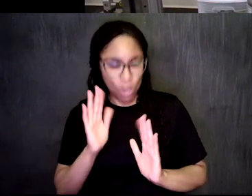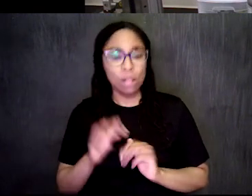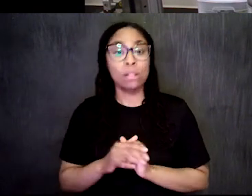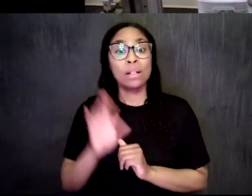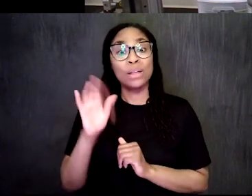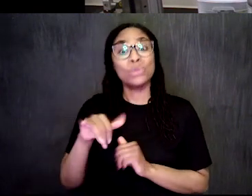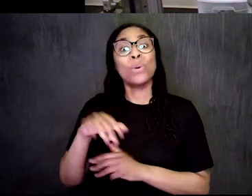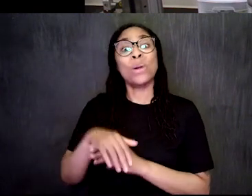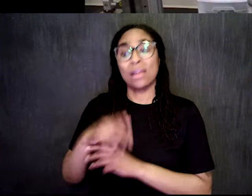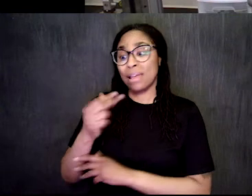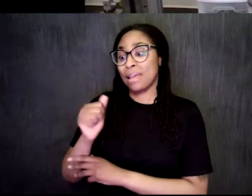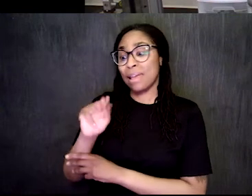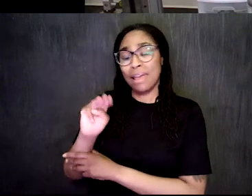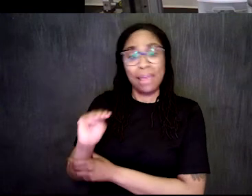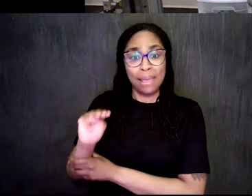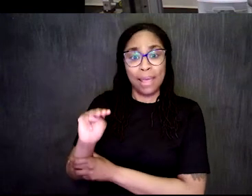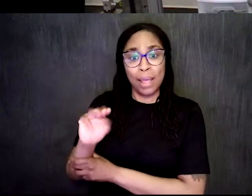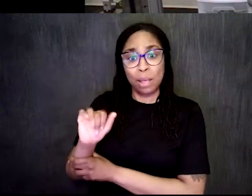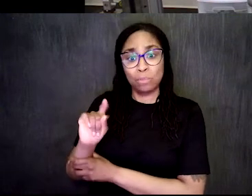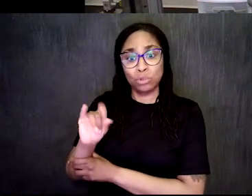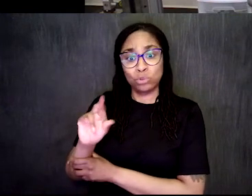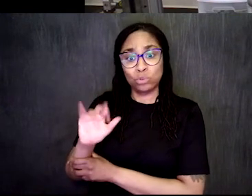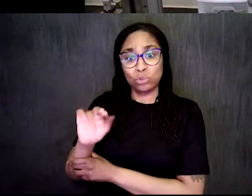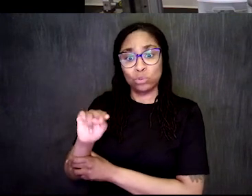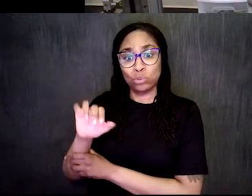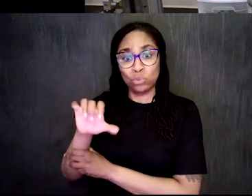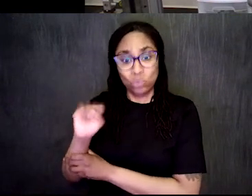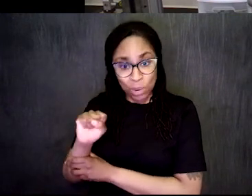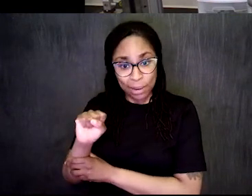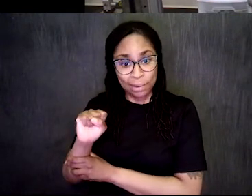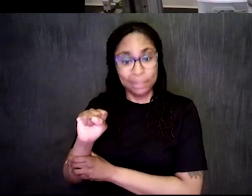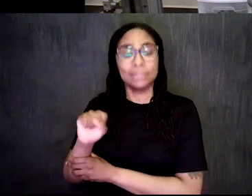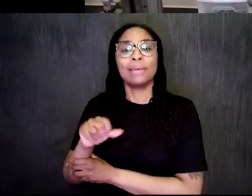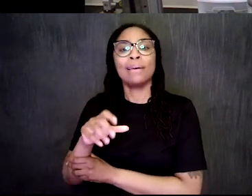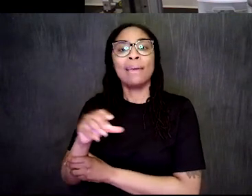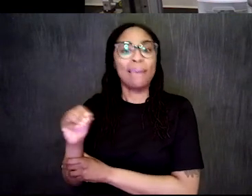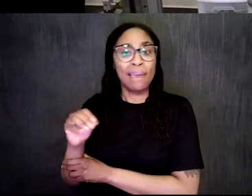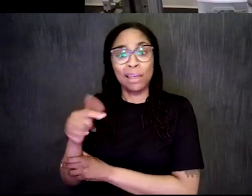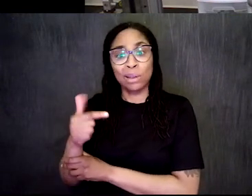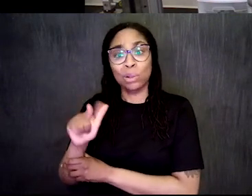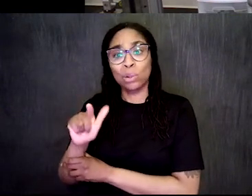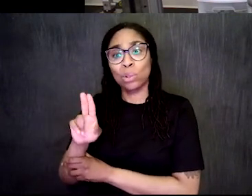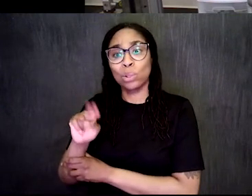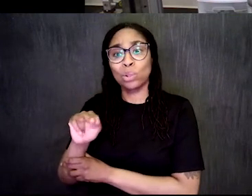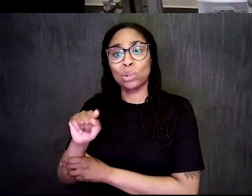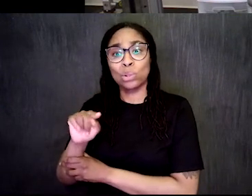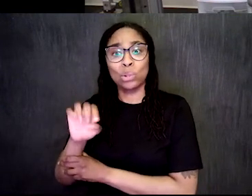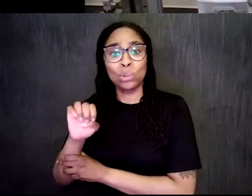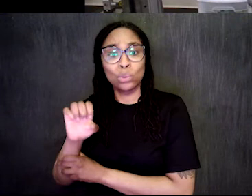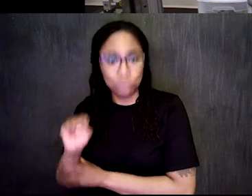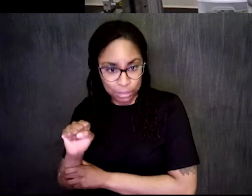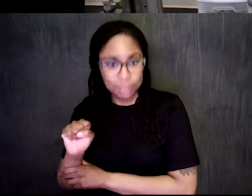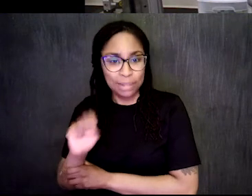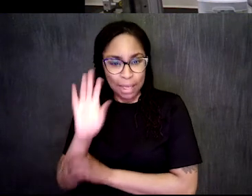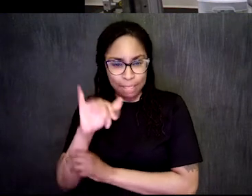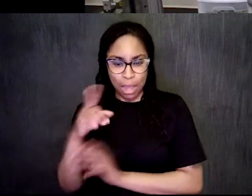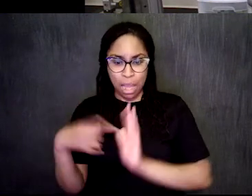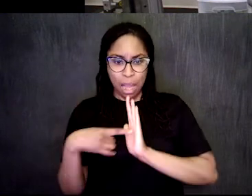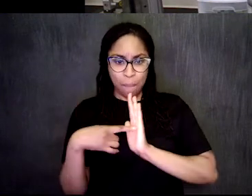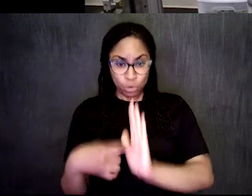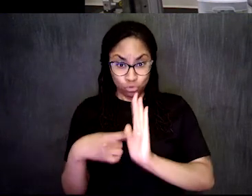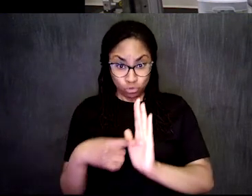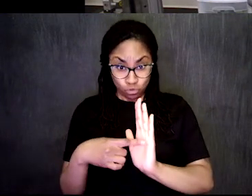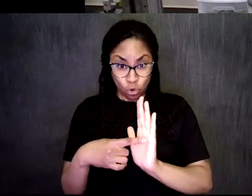is to work your hamstrings and your glutes. You don't want to be doing a lot of back extension with this exercise. So I'm going to demonstrate it for you really